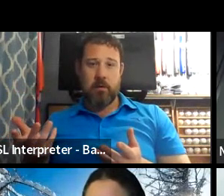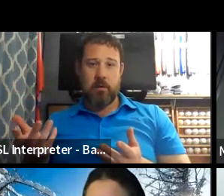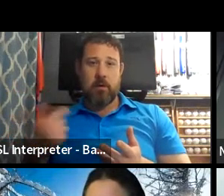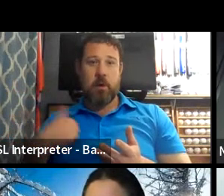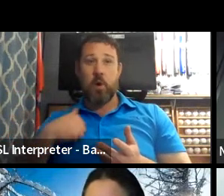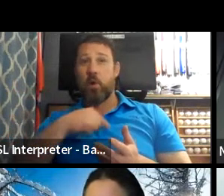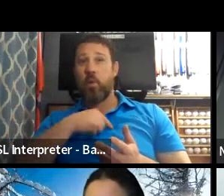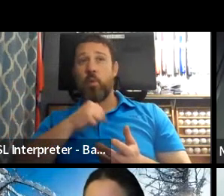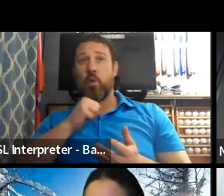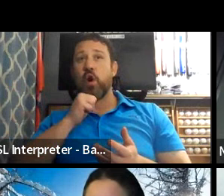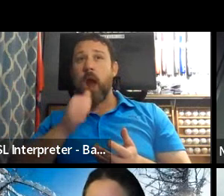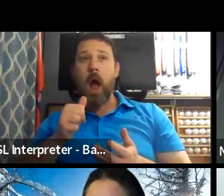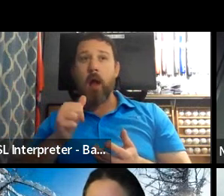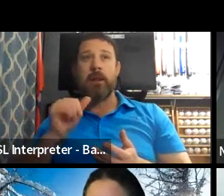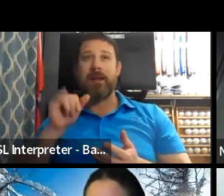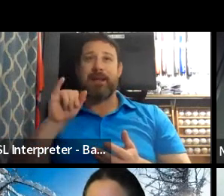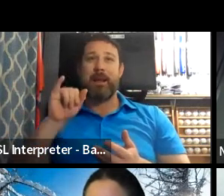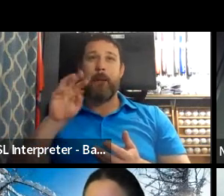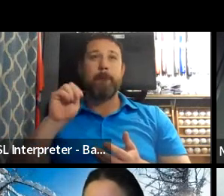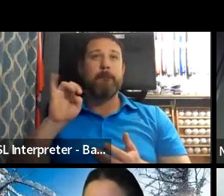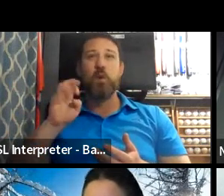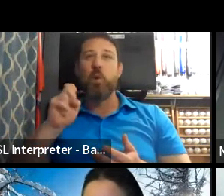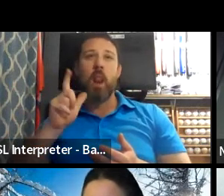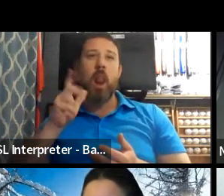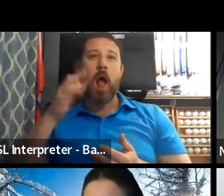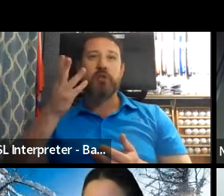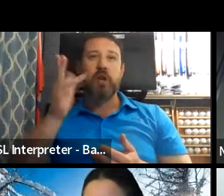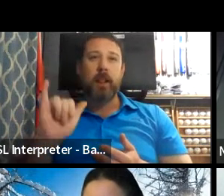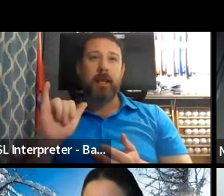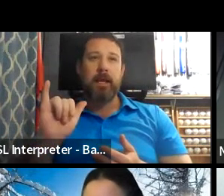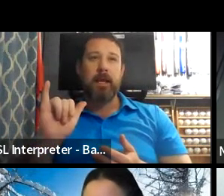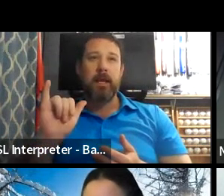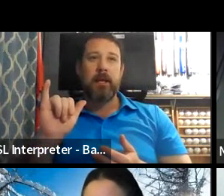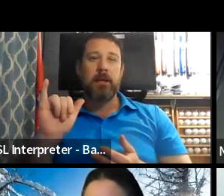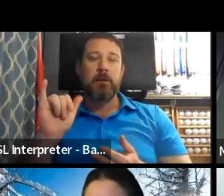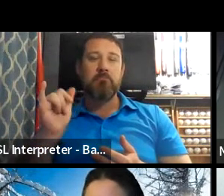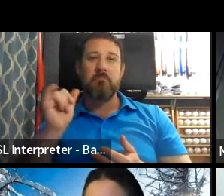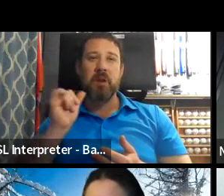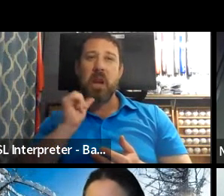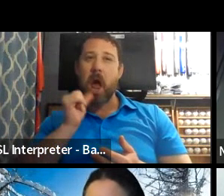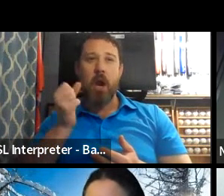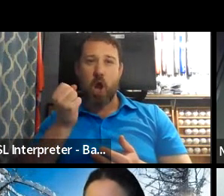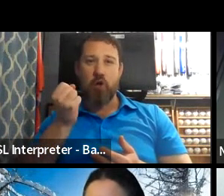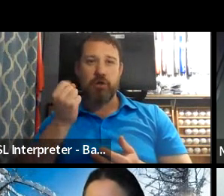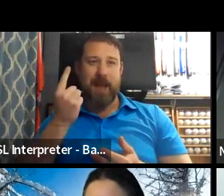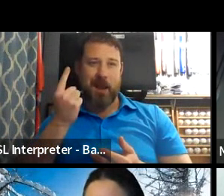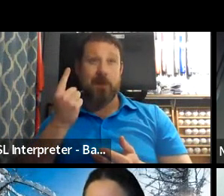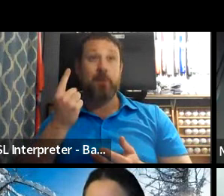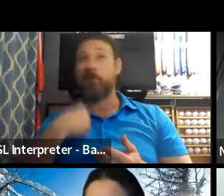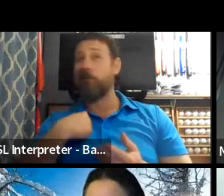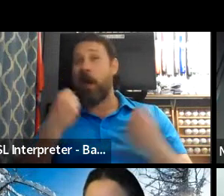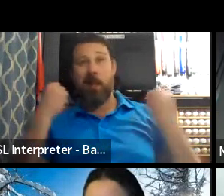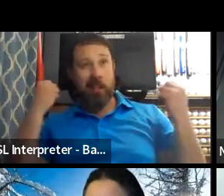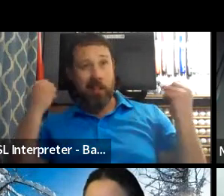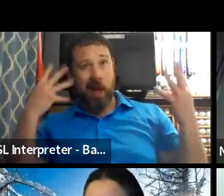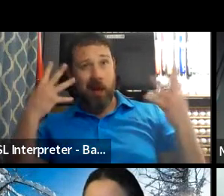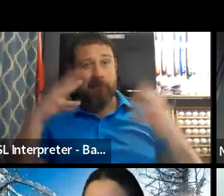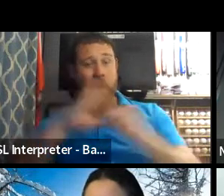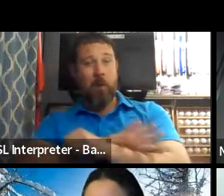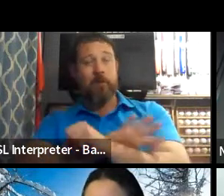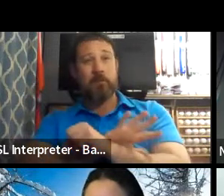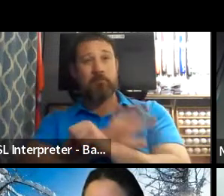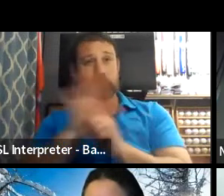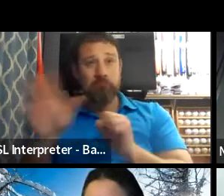not an immunologically naive population, right? We've had a lot of COVID at this point. I think